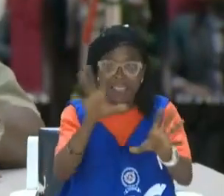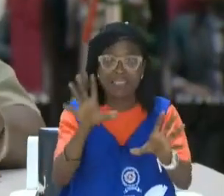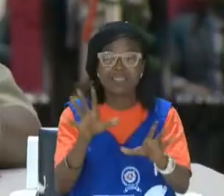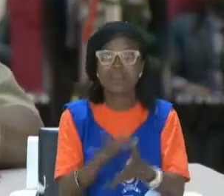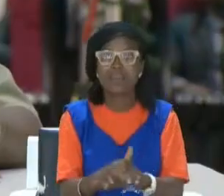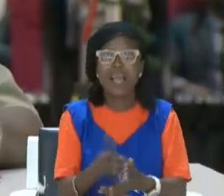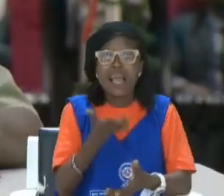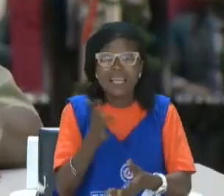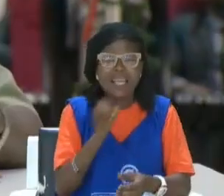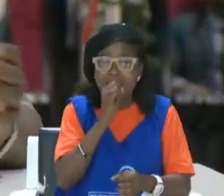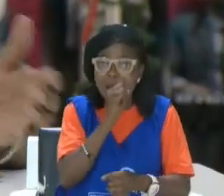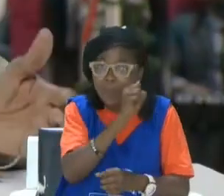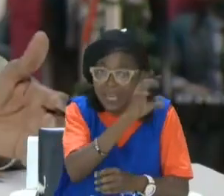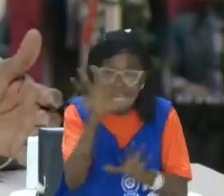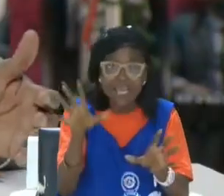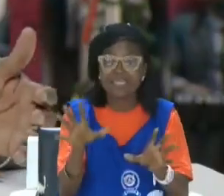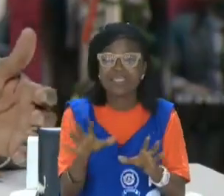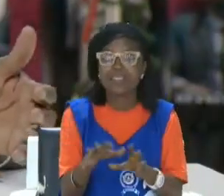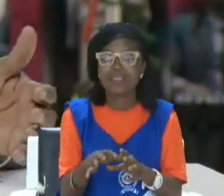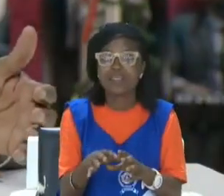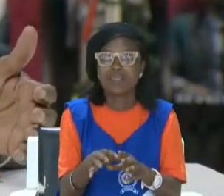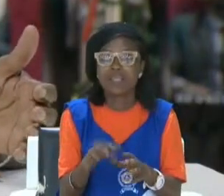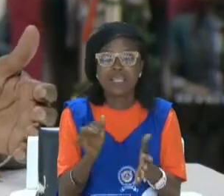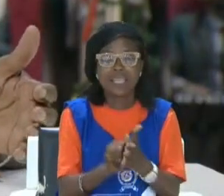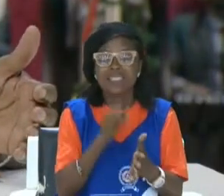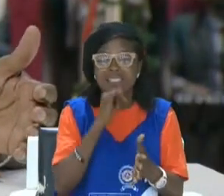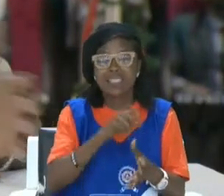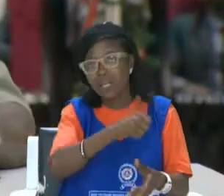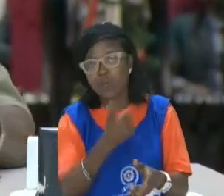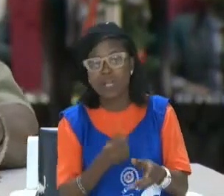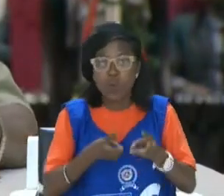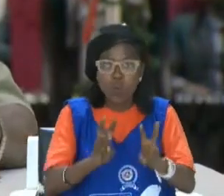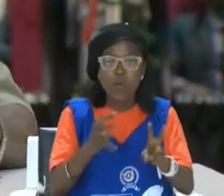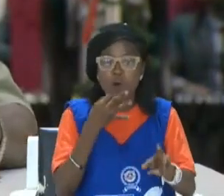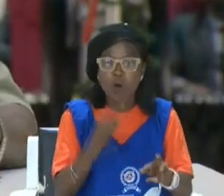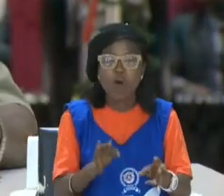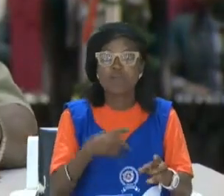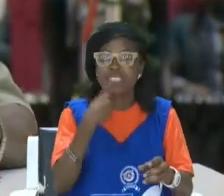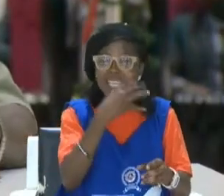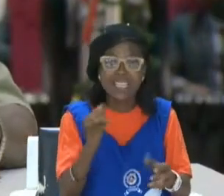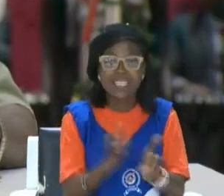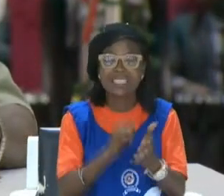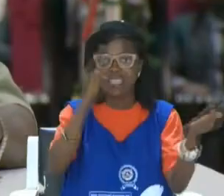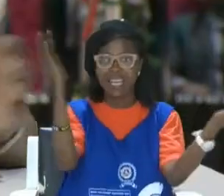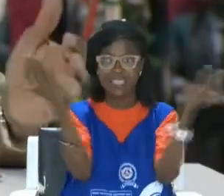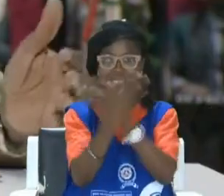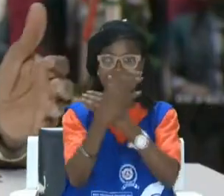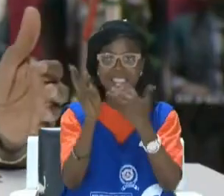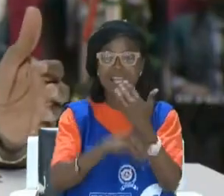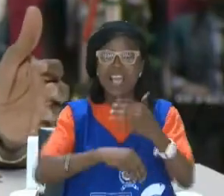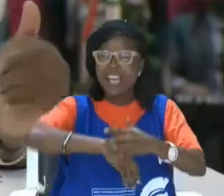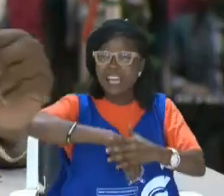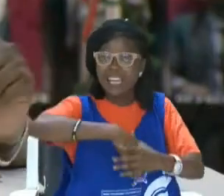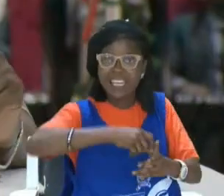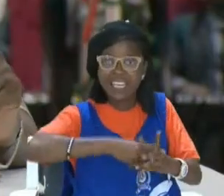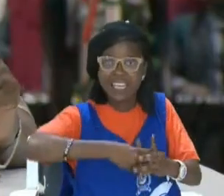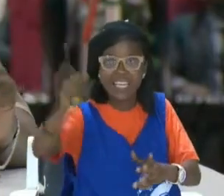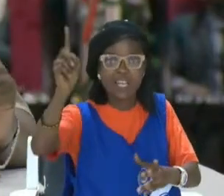Let there be light, which is another way of saying darkness, get out of the